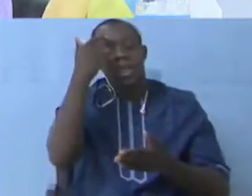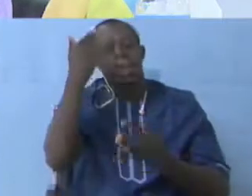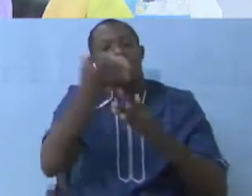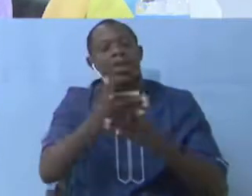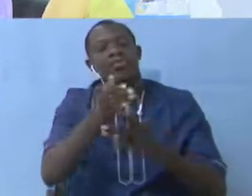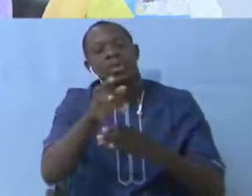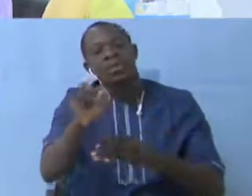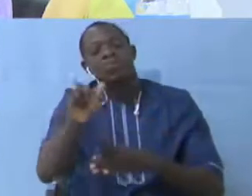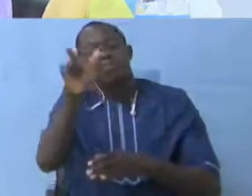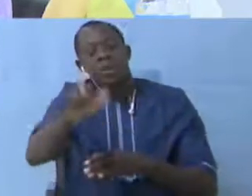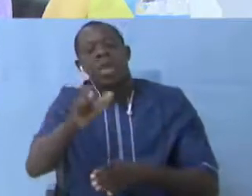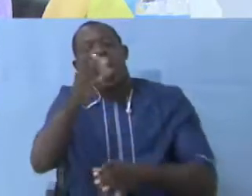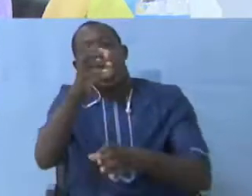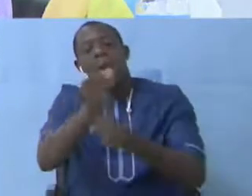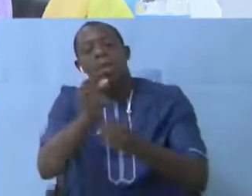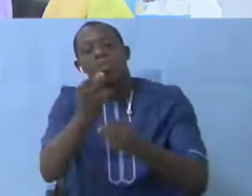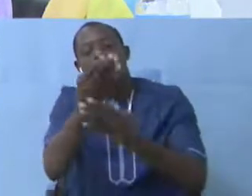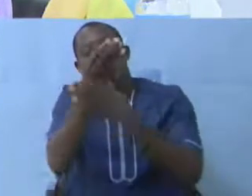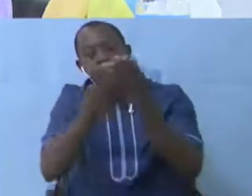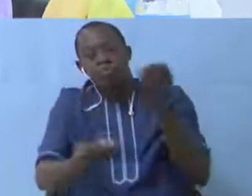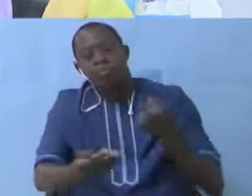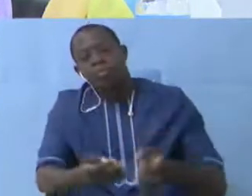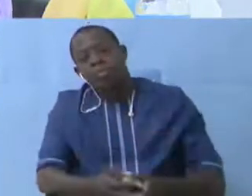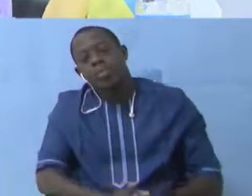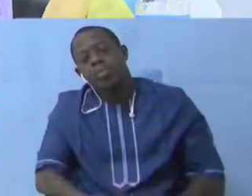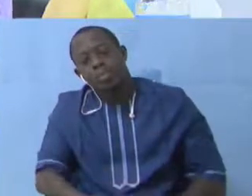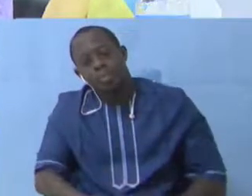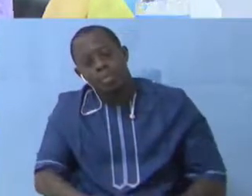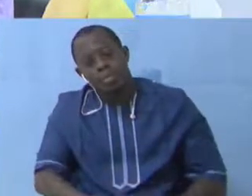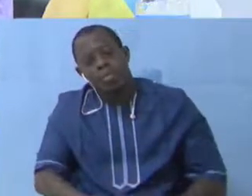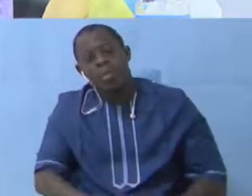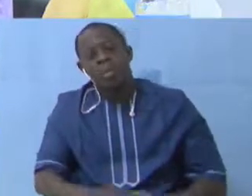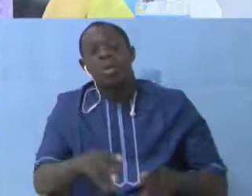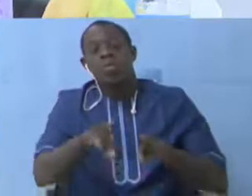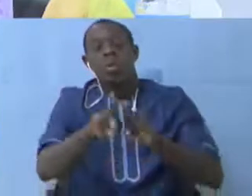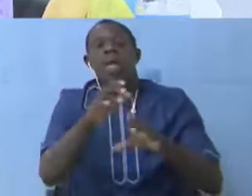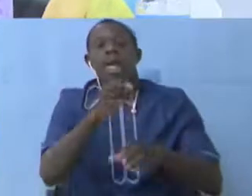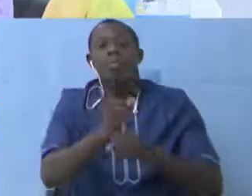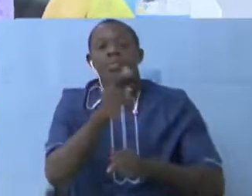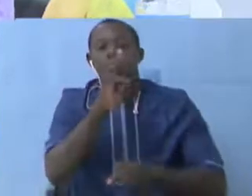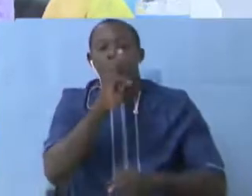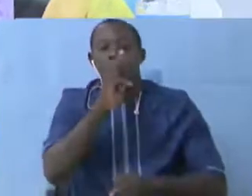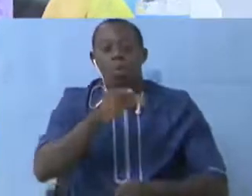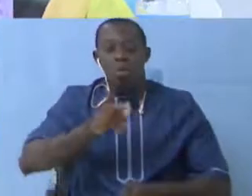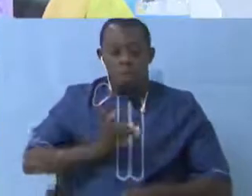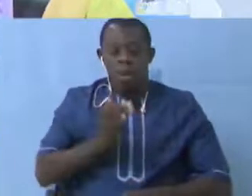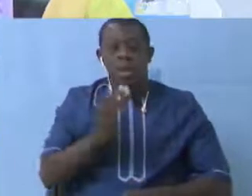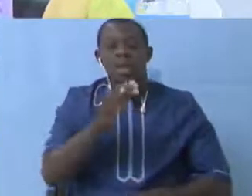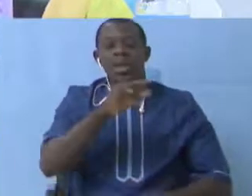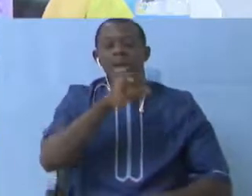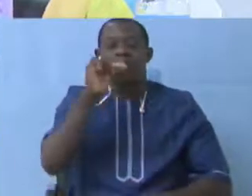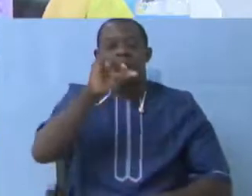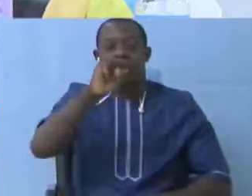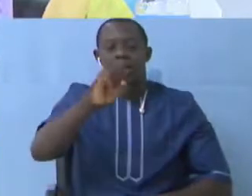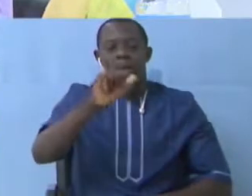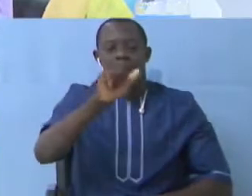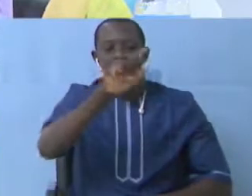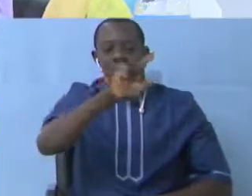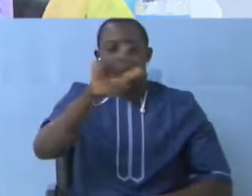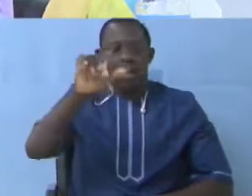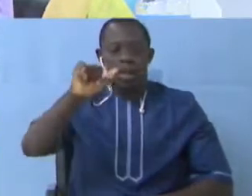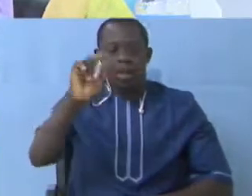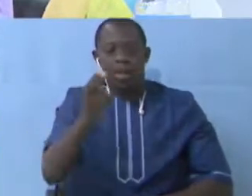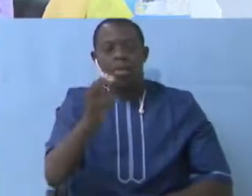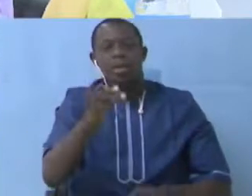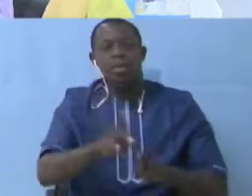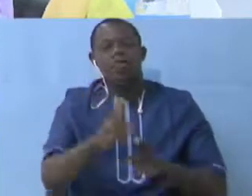ko toroxal ndax foogoon nañ ne daal moom moo ko dimbale ba mu rëcc. With the help of Sohna Sala from Duga, so they managed to get